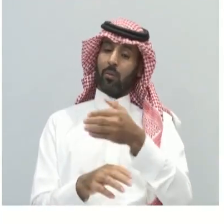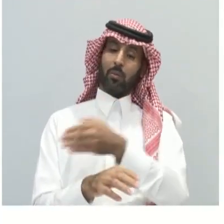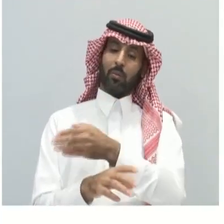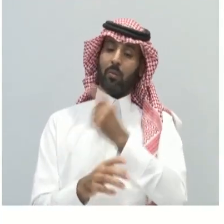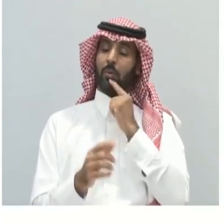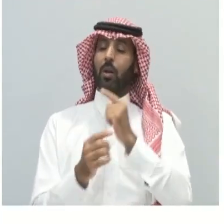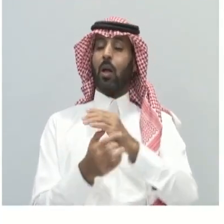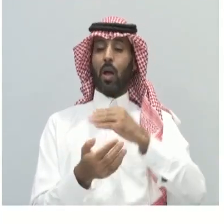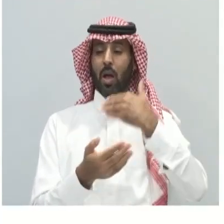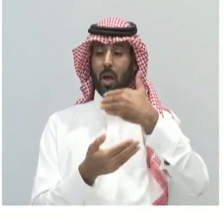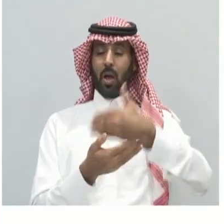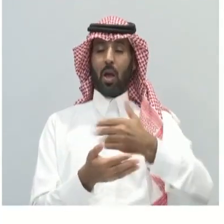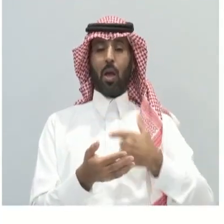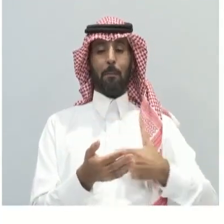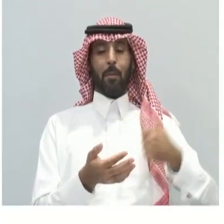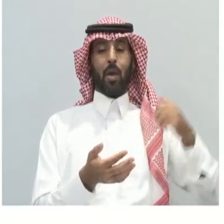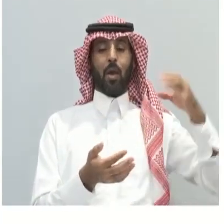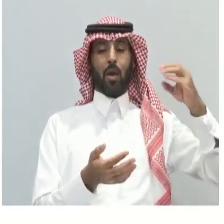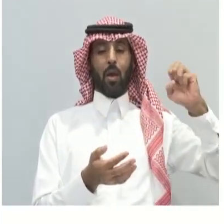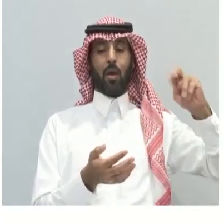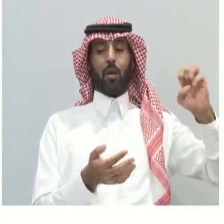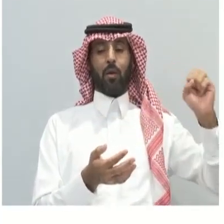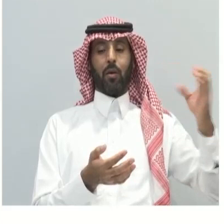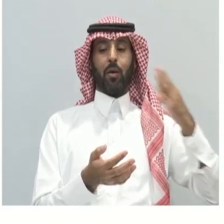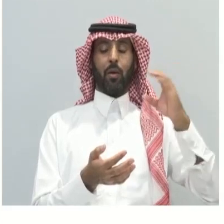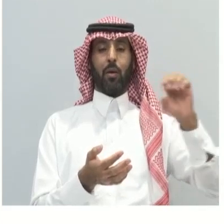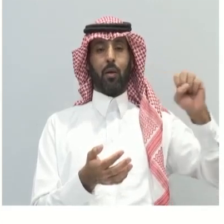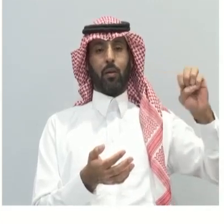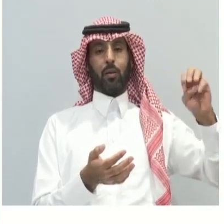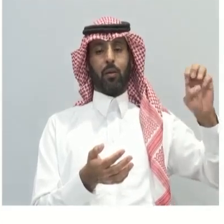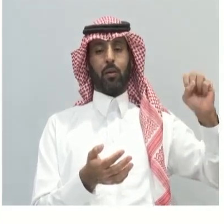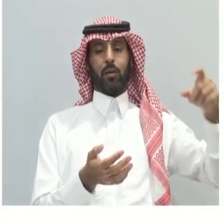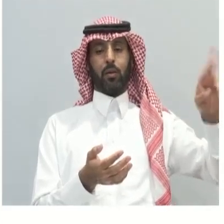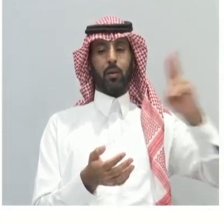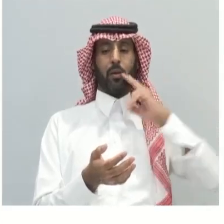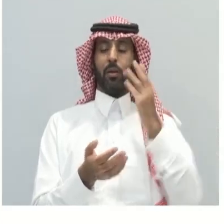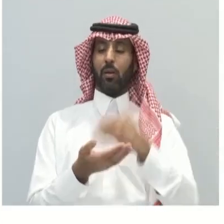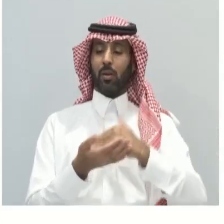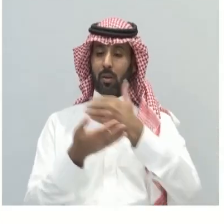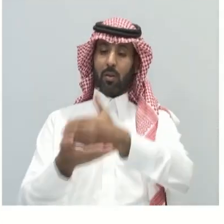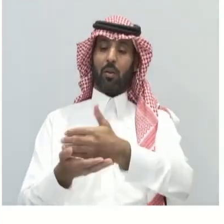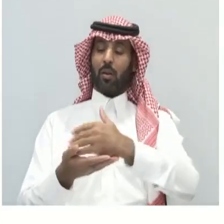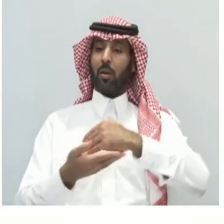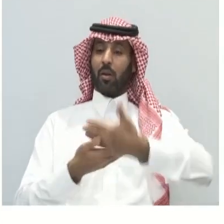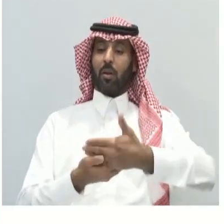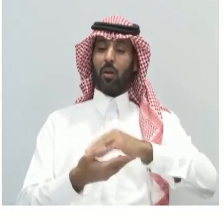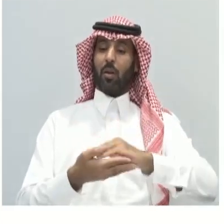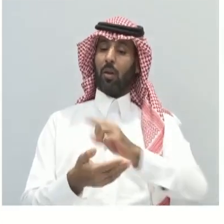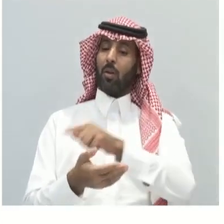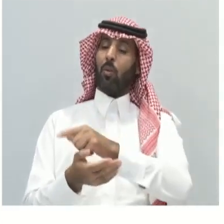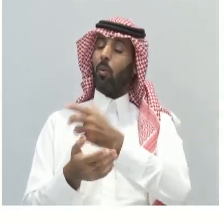the laptop to Sarah. So as you see here, the laptop is the direct object. Sarah is